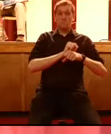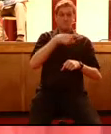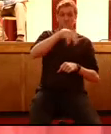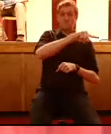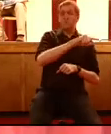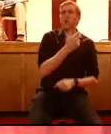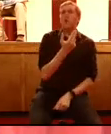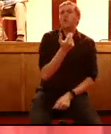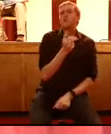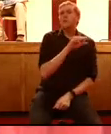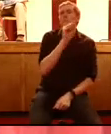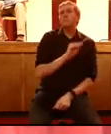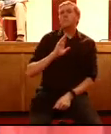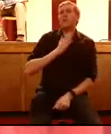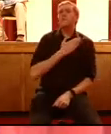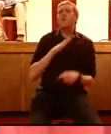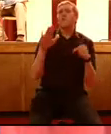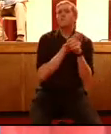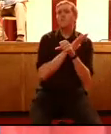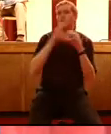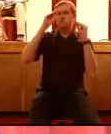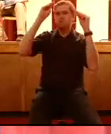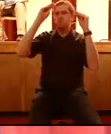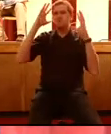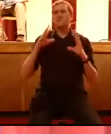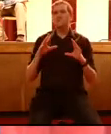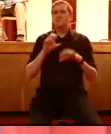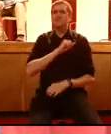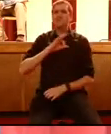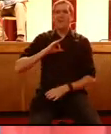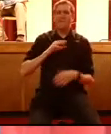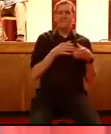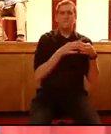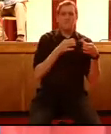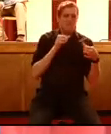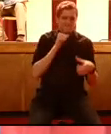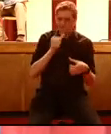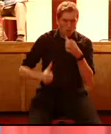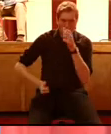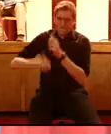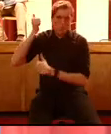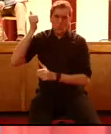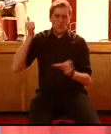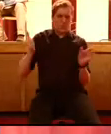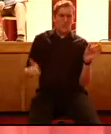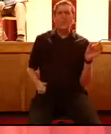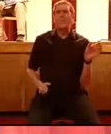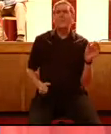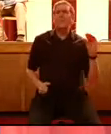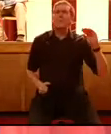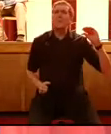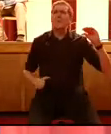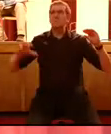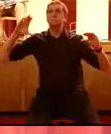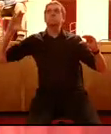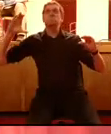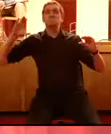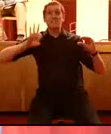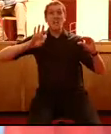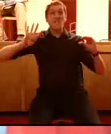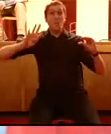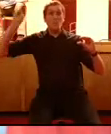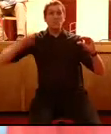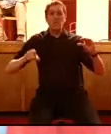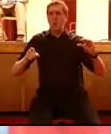our total instructional staff. That is not the vast majority. When you look and you have 94% that they have